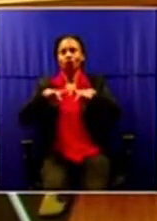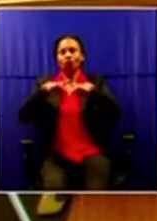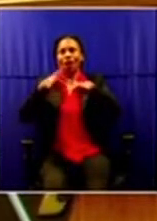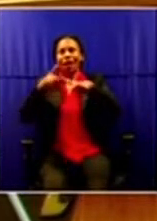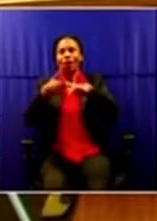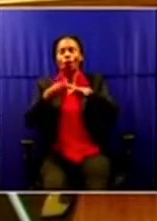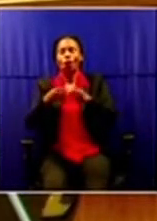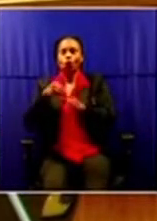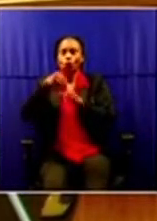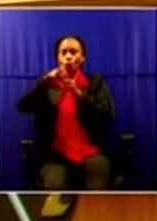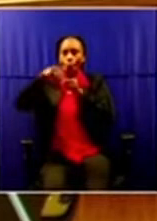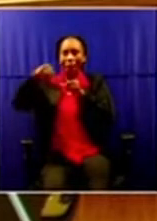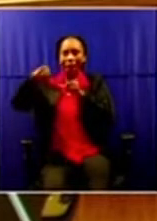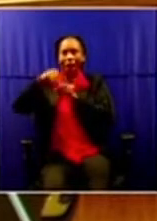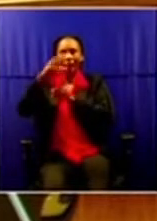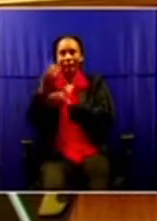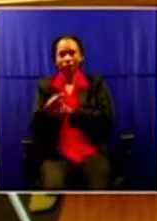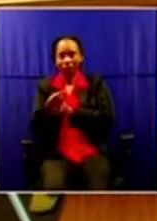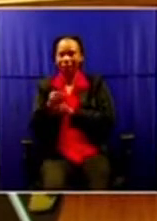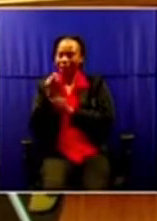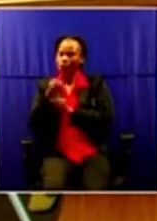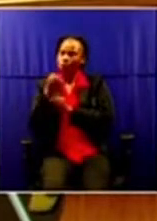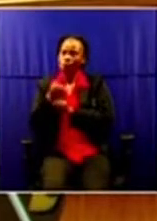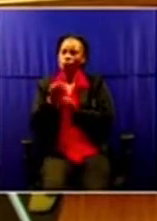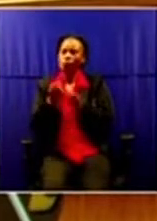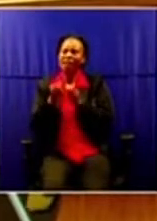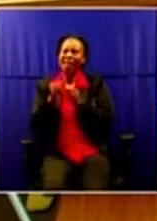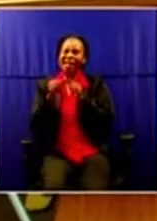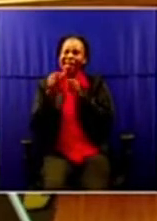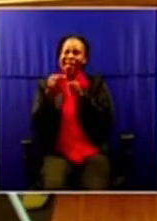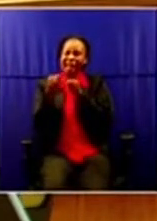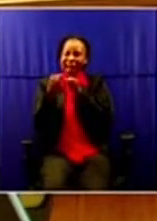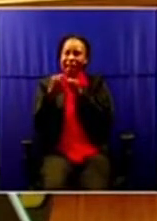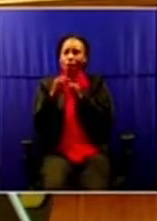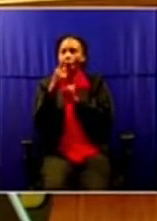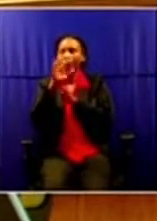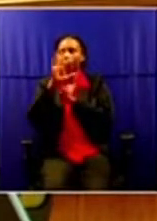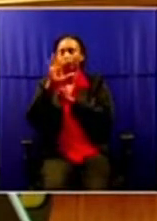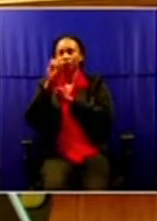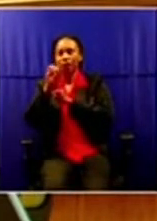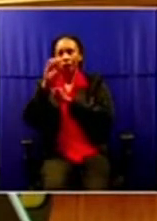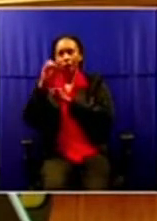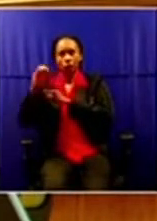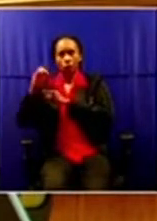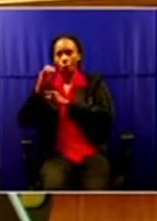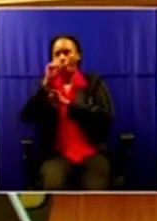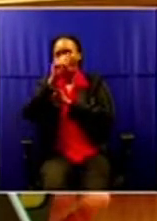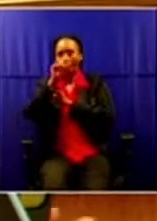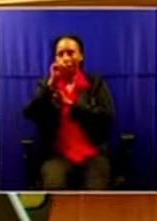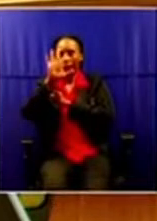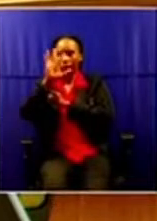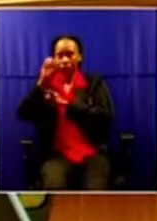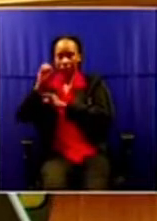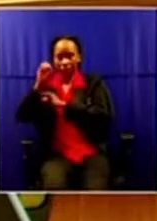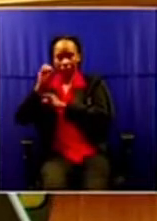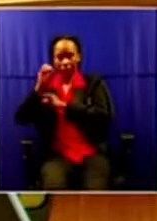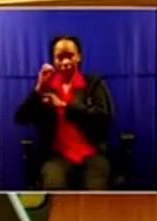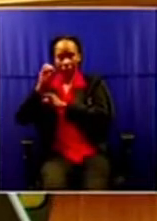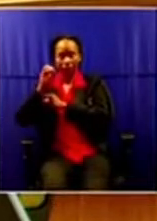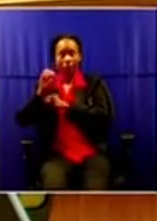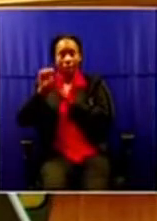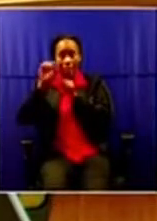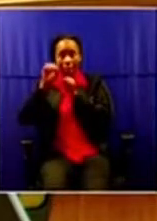for nearly 150 years. However, this wealth has not been equally